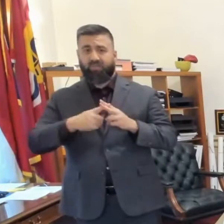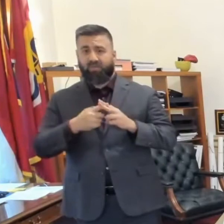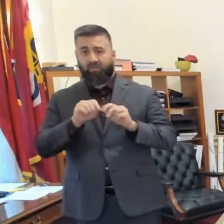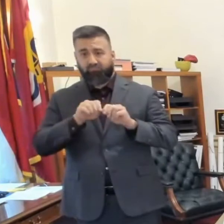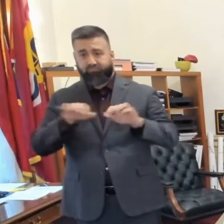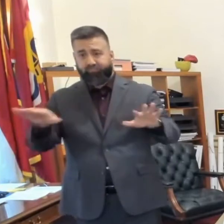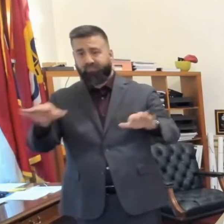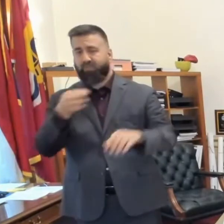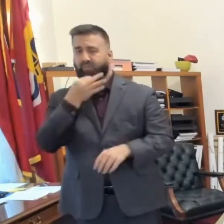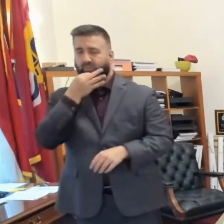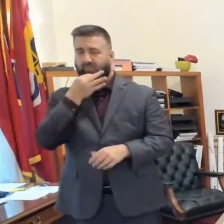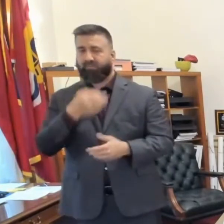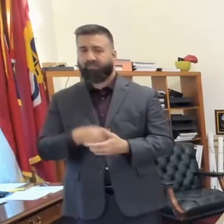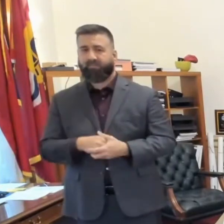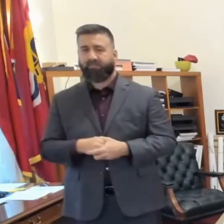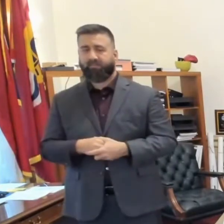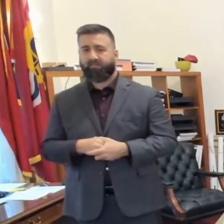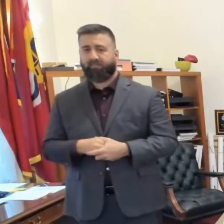very, very soon.